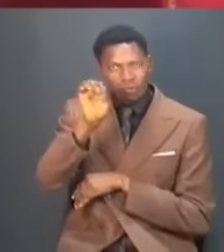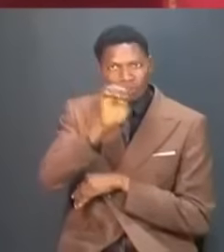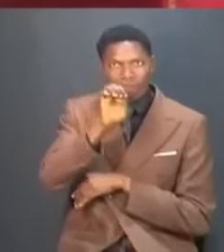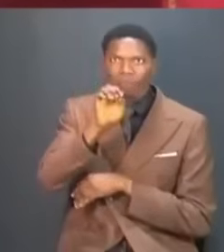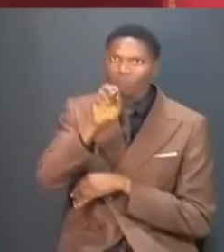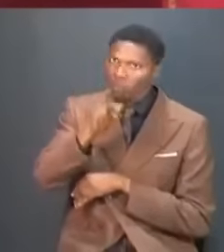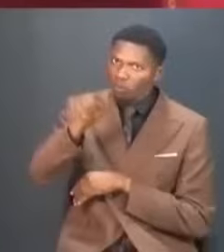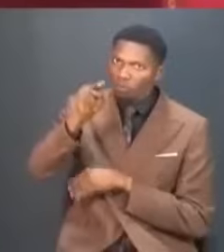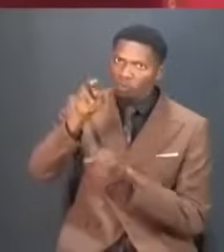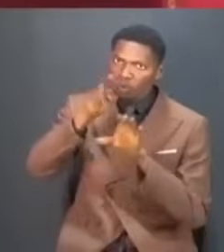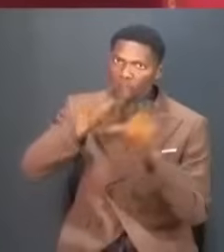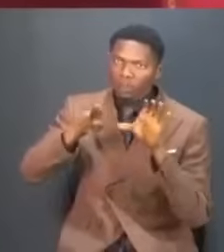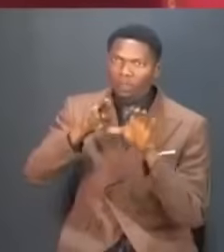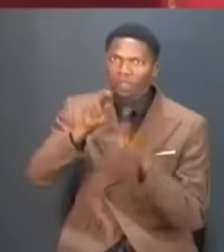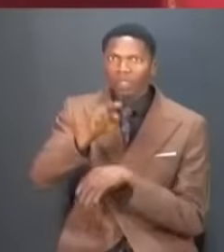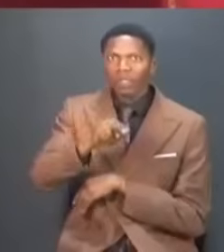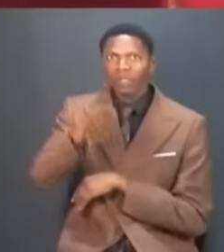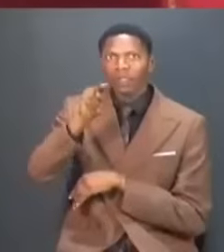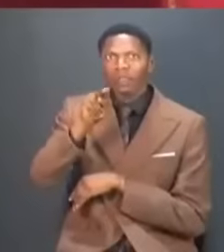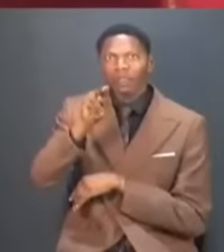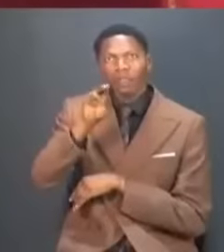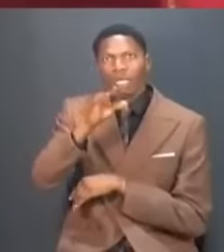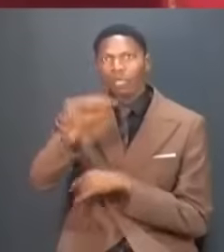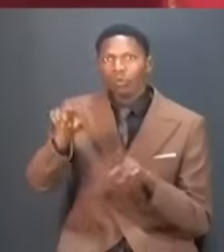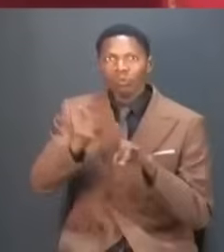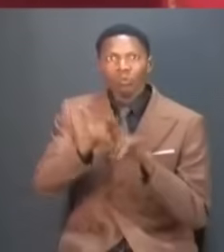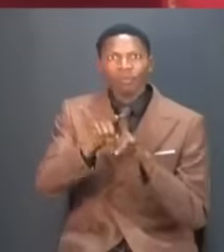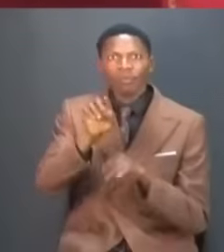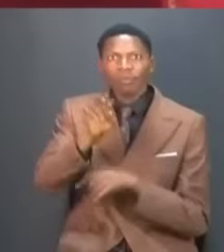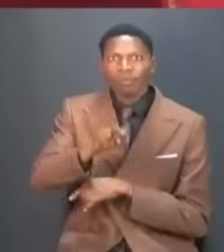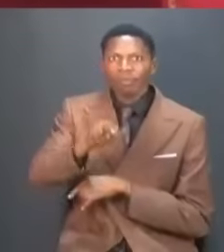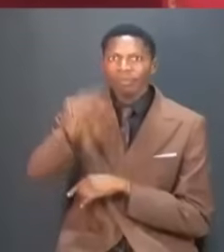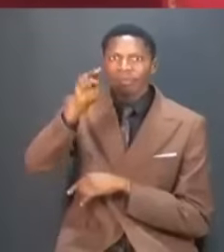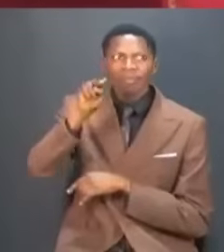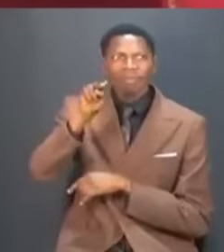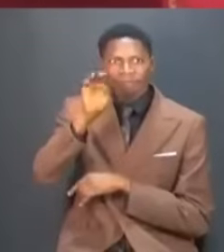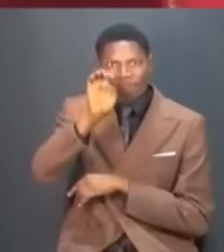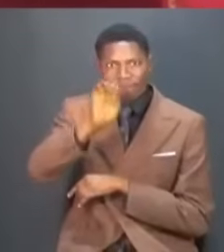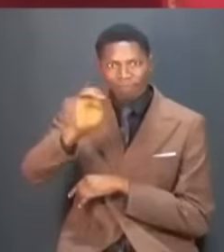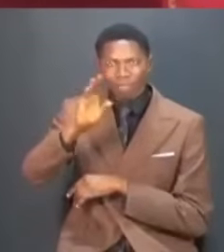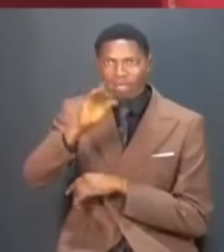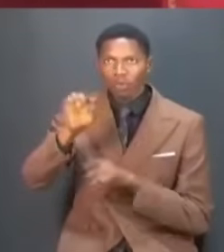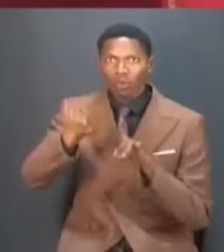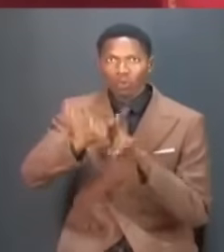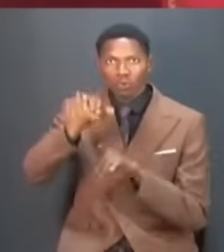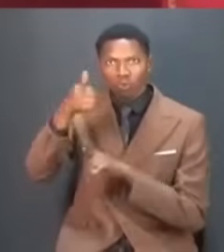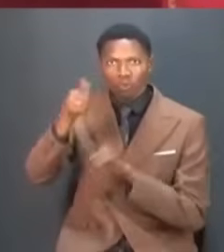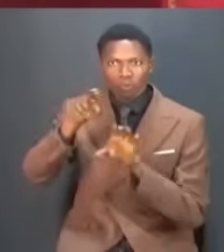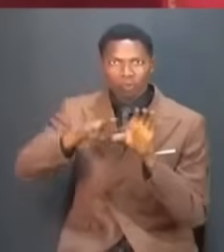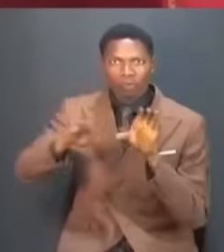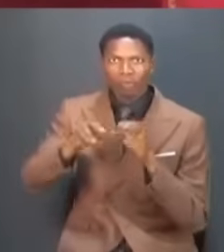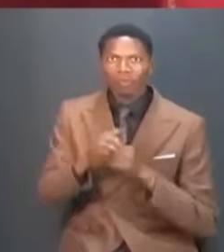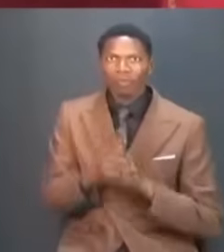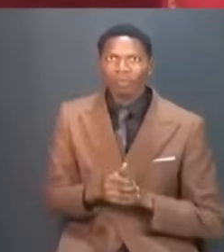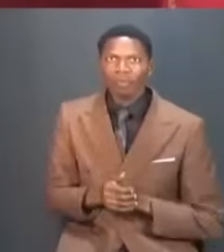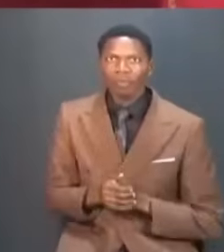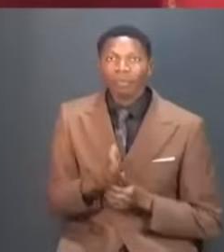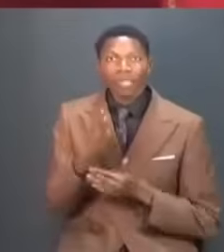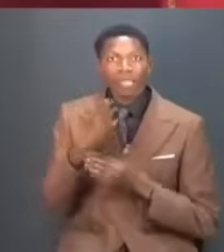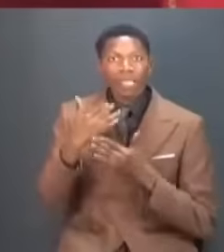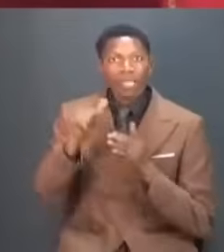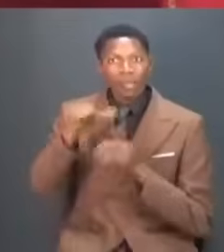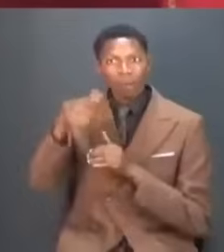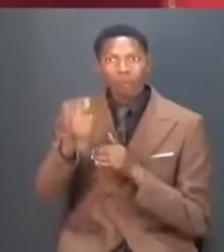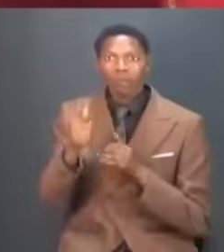region, Northeast, Northern, and Upper East, Ashanti, and Bron regions. Some of the disseminated